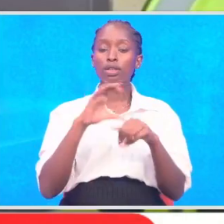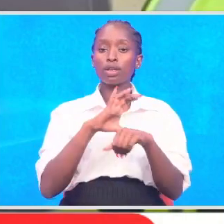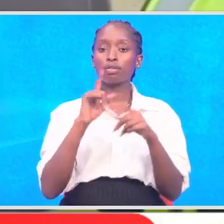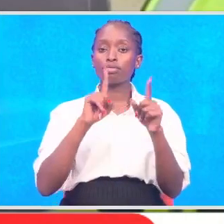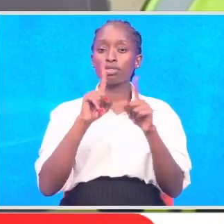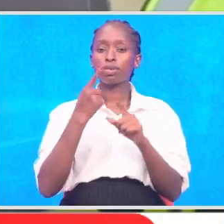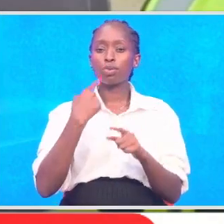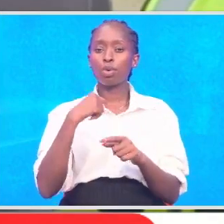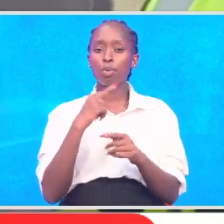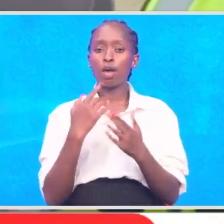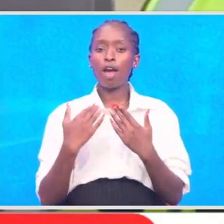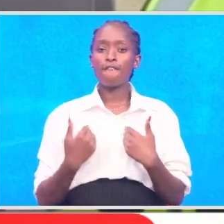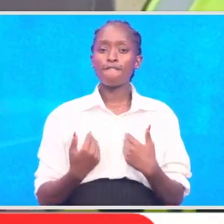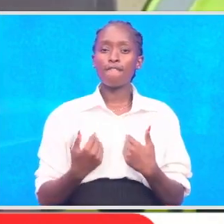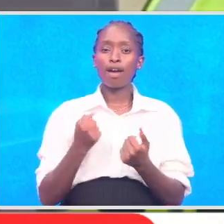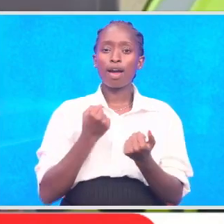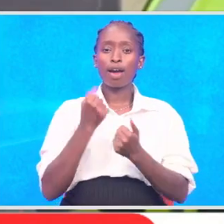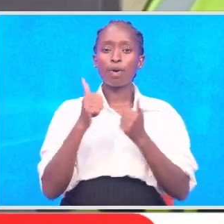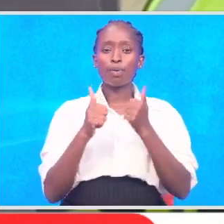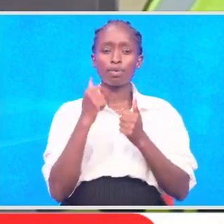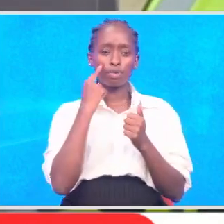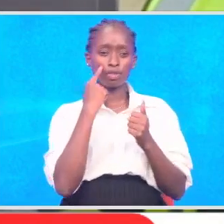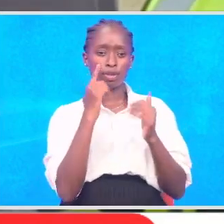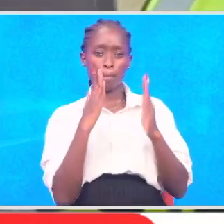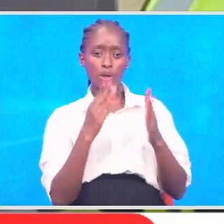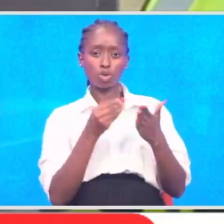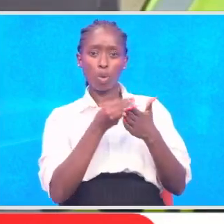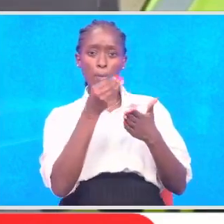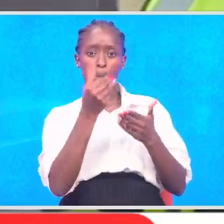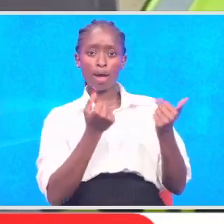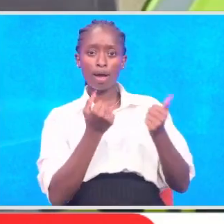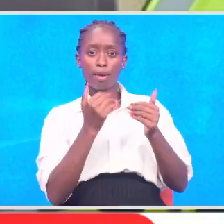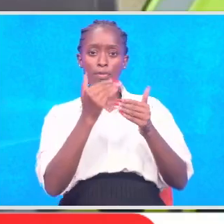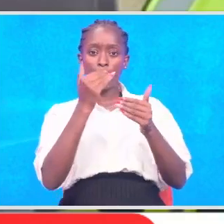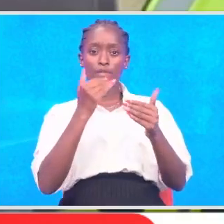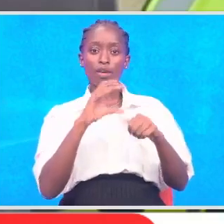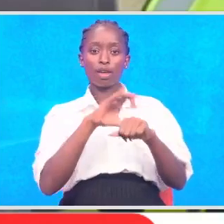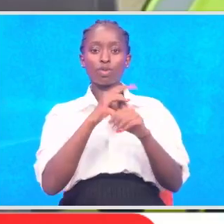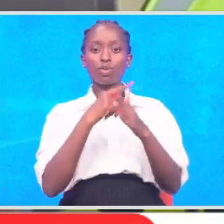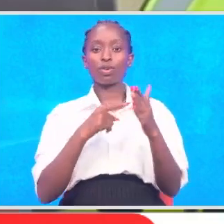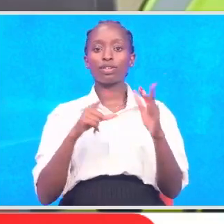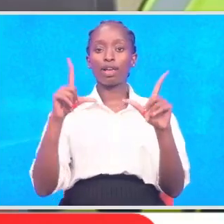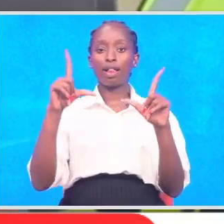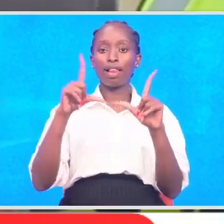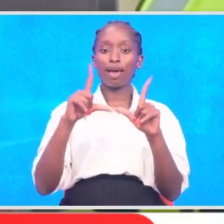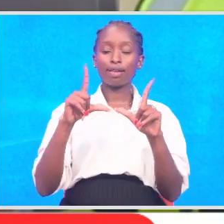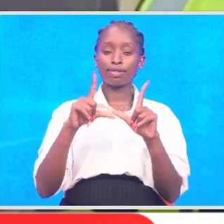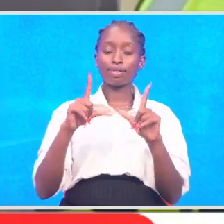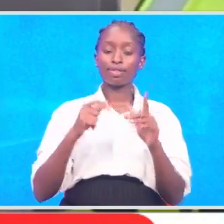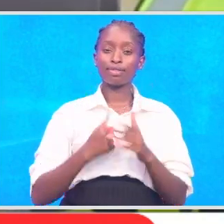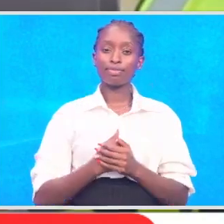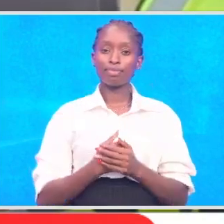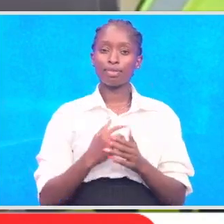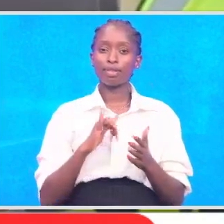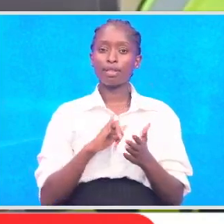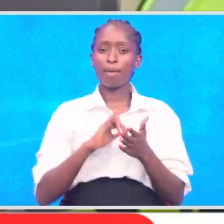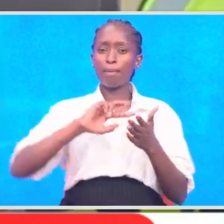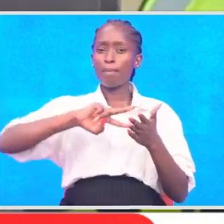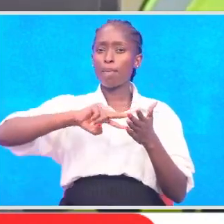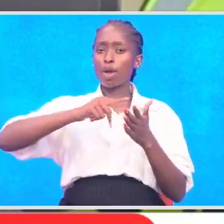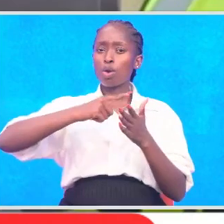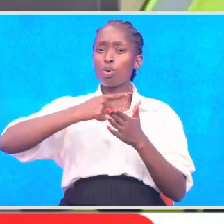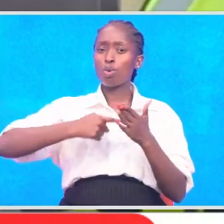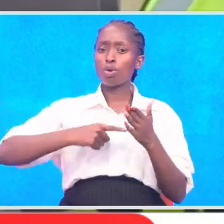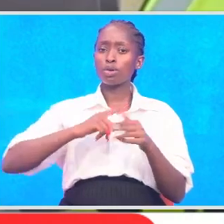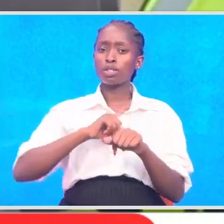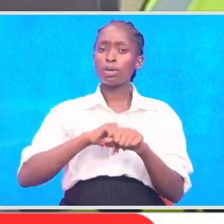automated cars where you see people buying a car before they get a license. That tells you that when they get into that